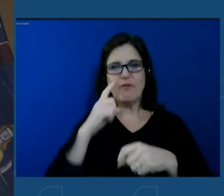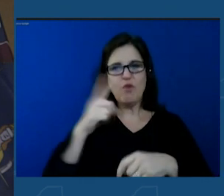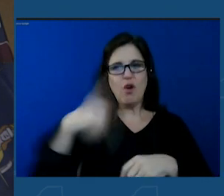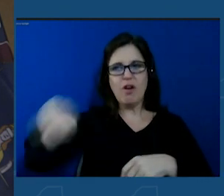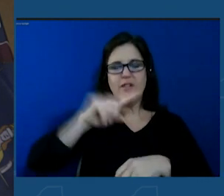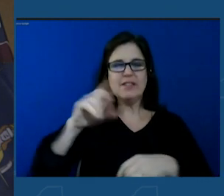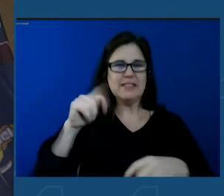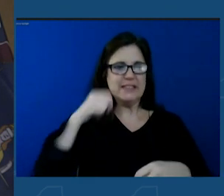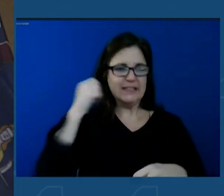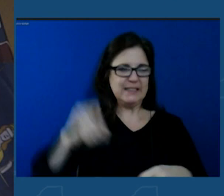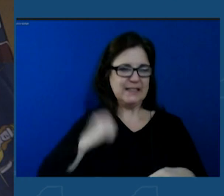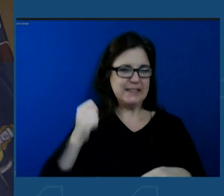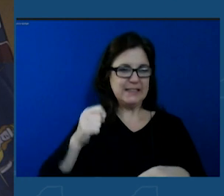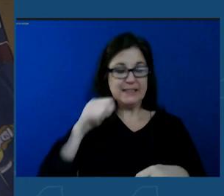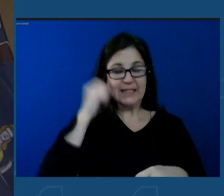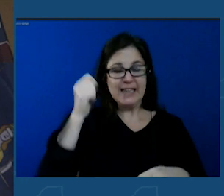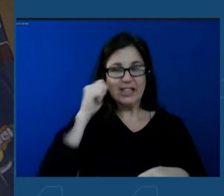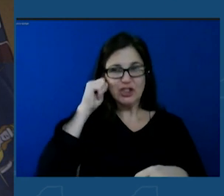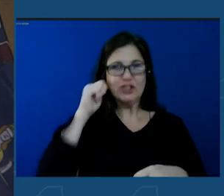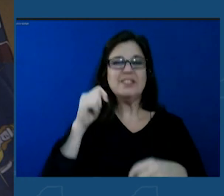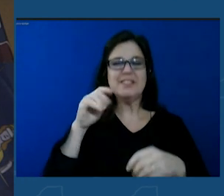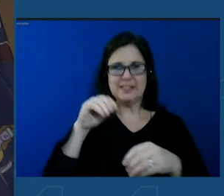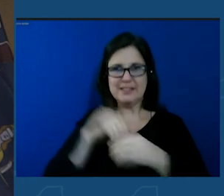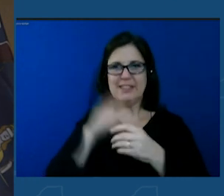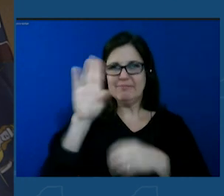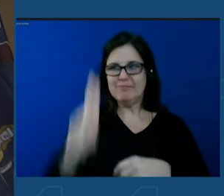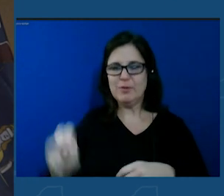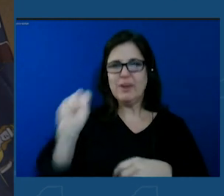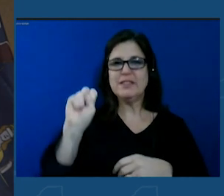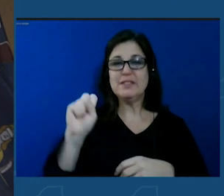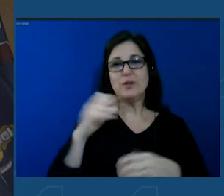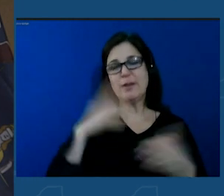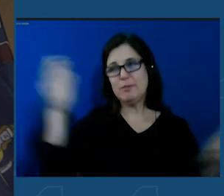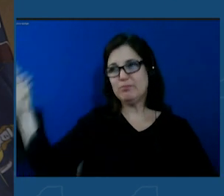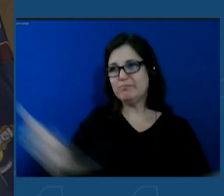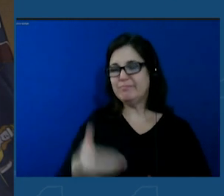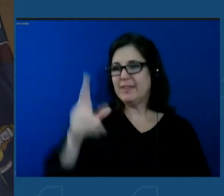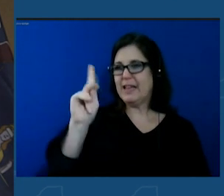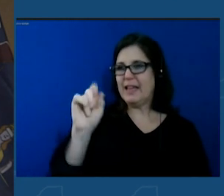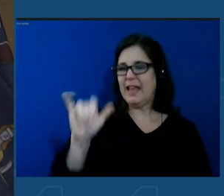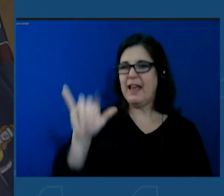gentlemen, let me present to you Kay Danielle Thompson.